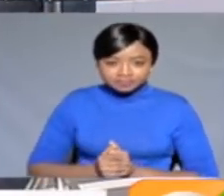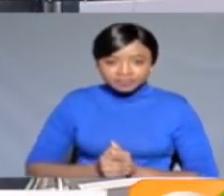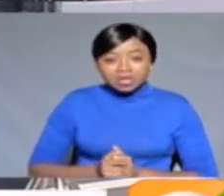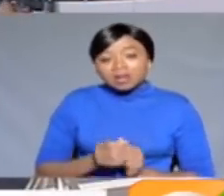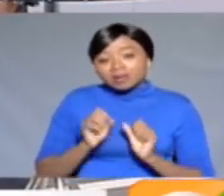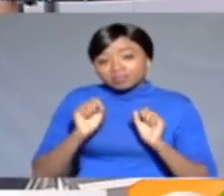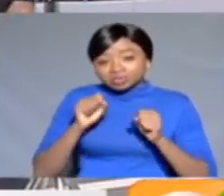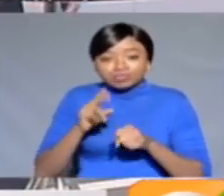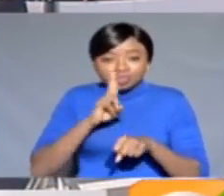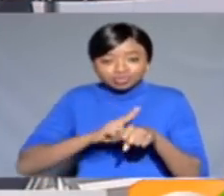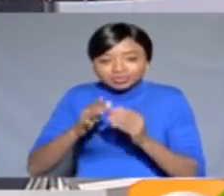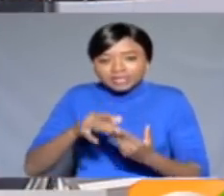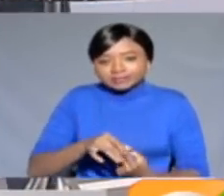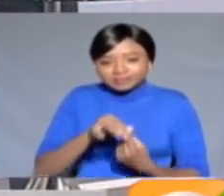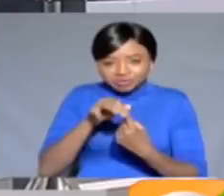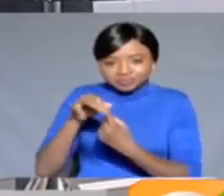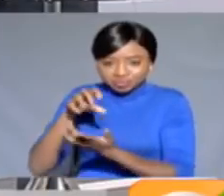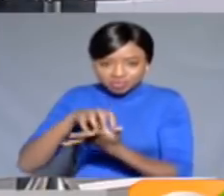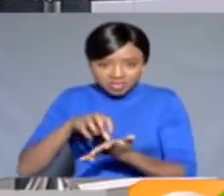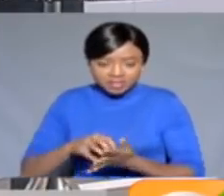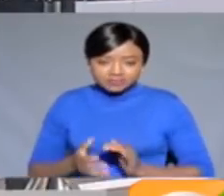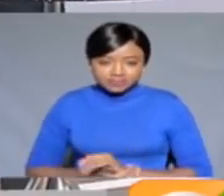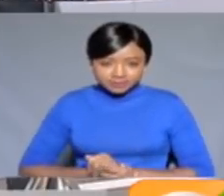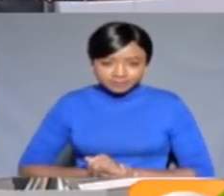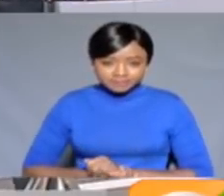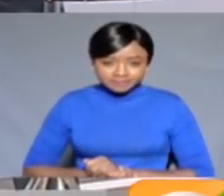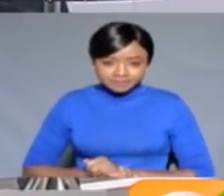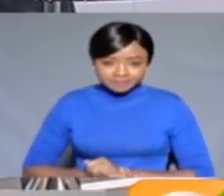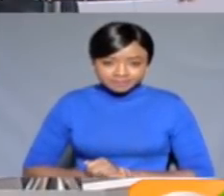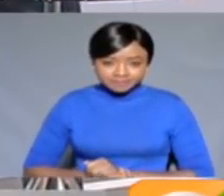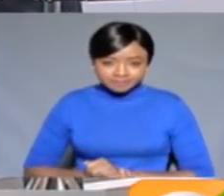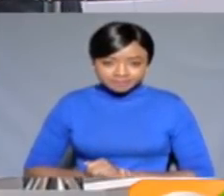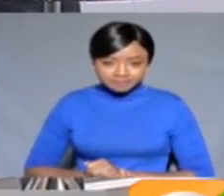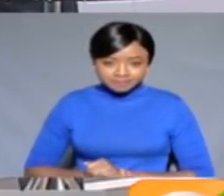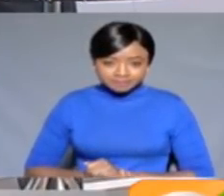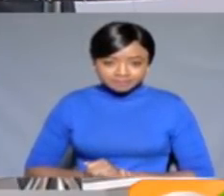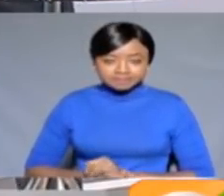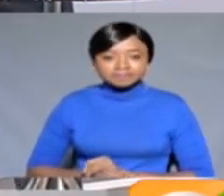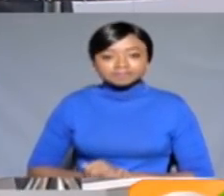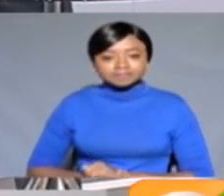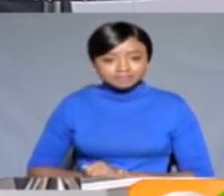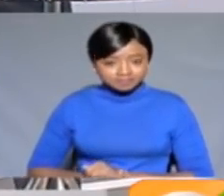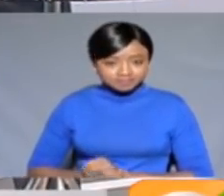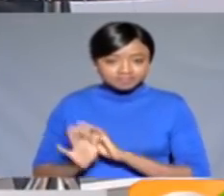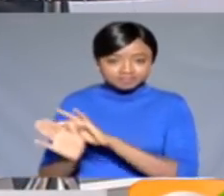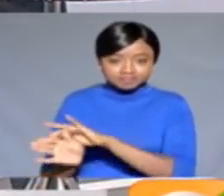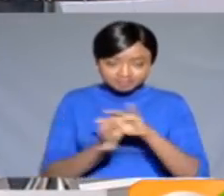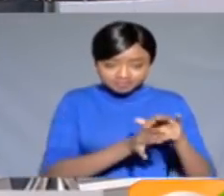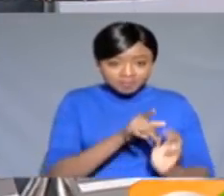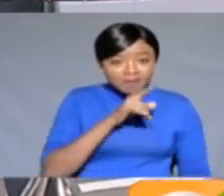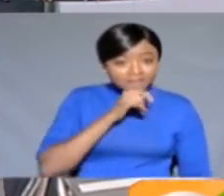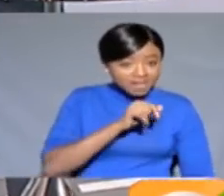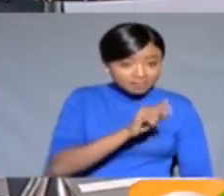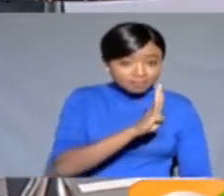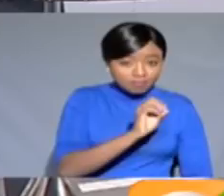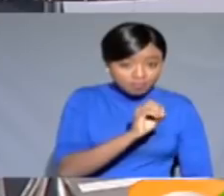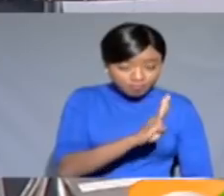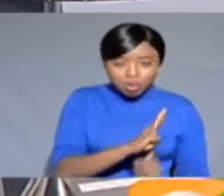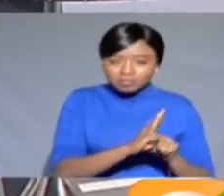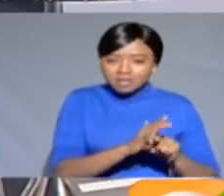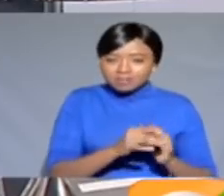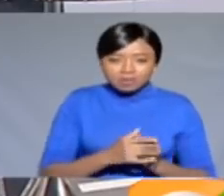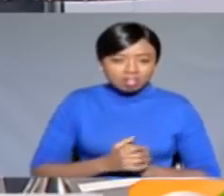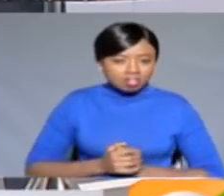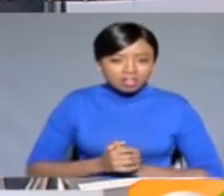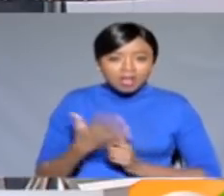special circumstances. All right, now, becoming the second CEO of Safaricom thrust Bob Collymore to a market described by